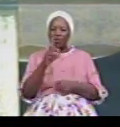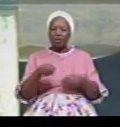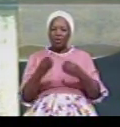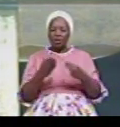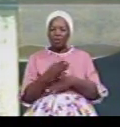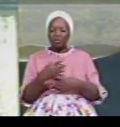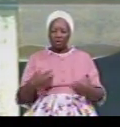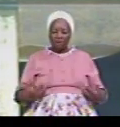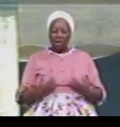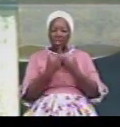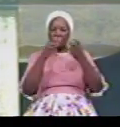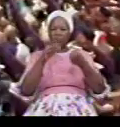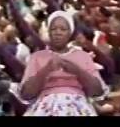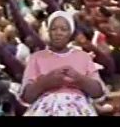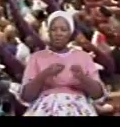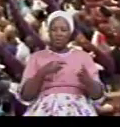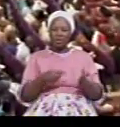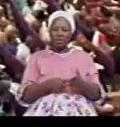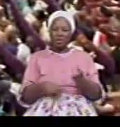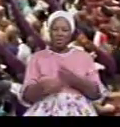there? You will stand.